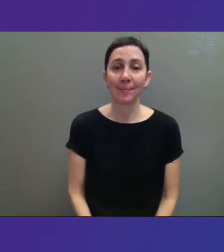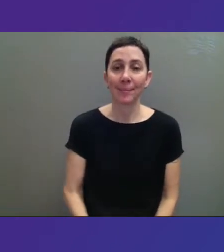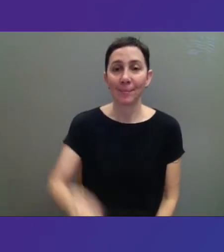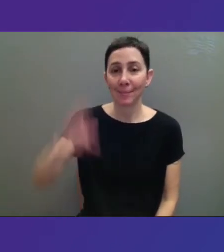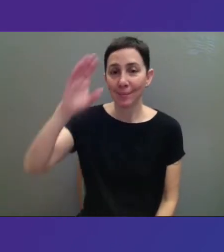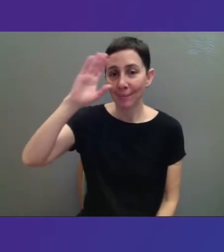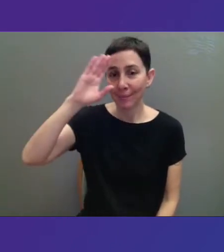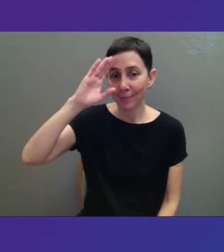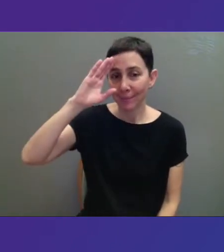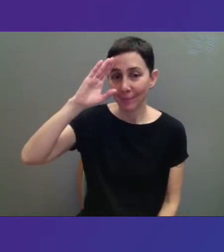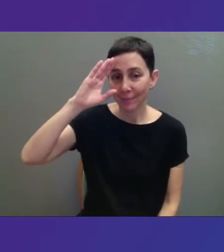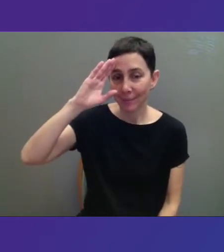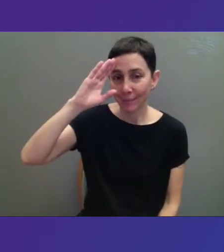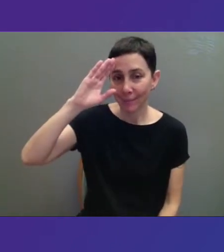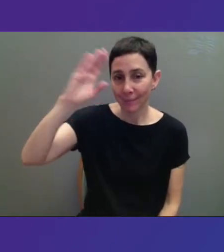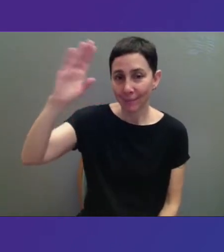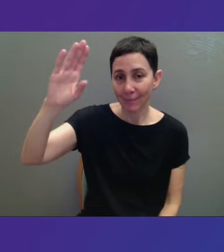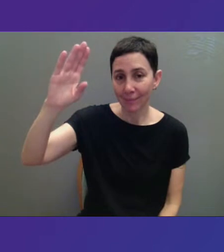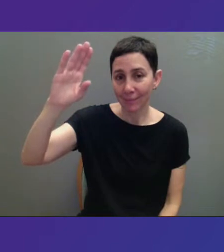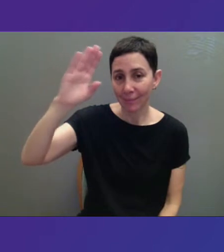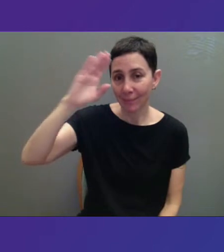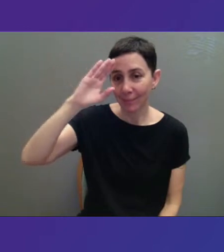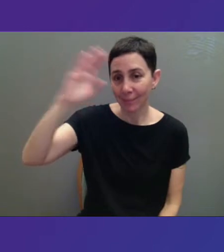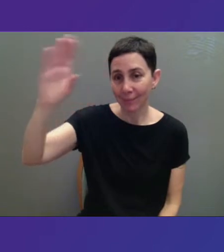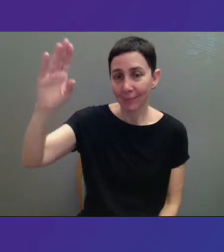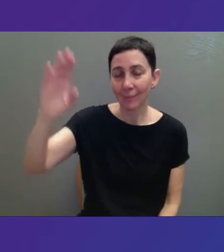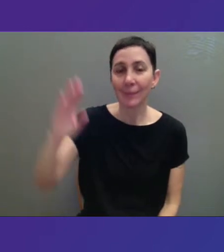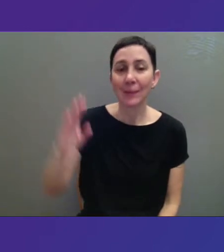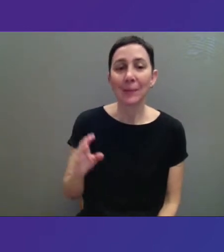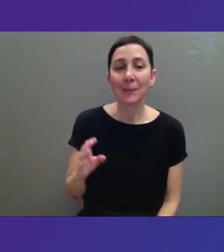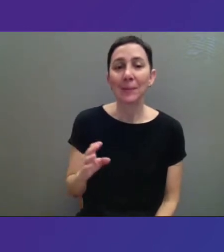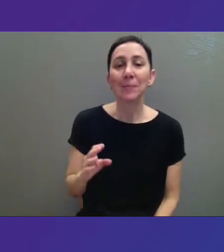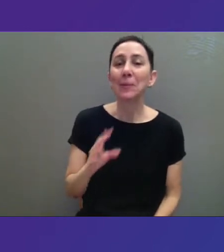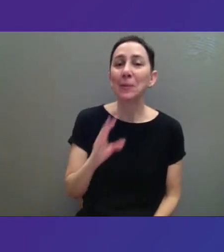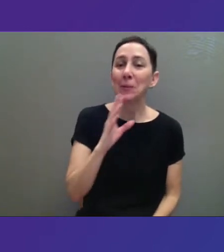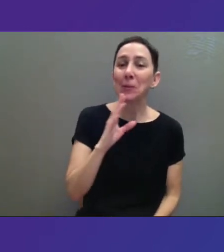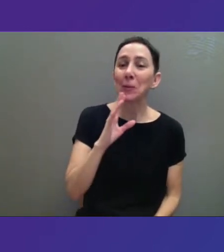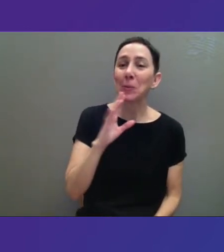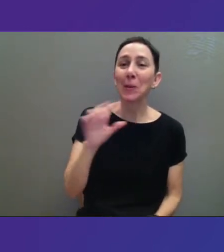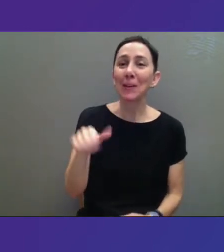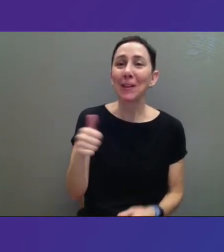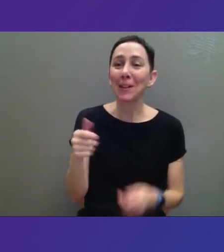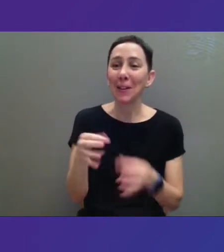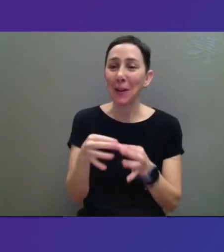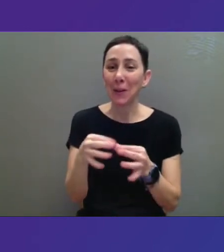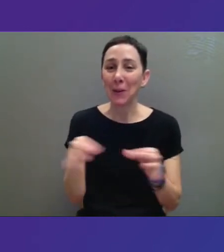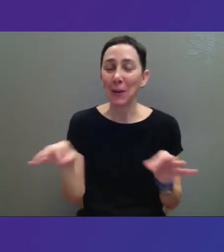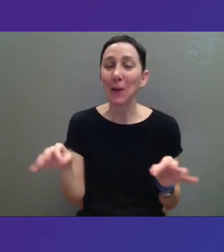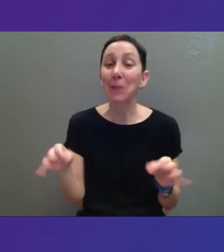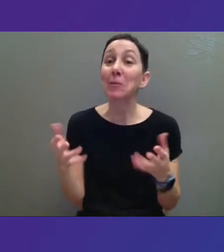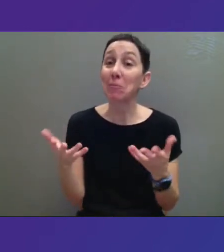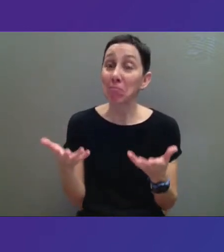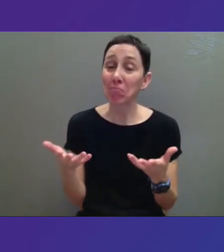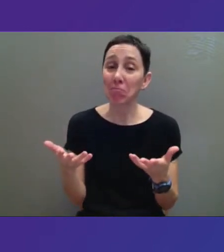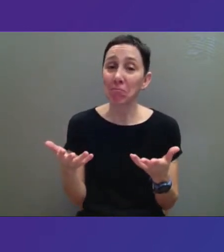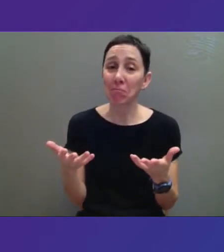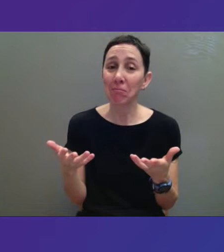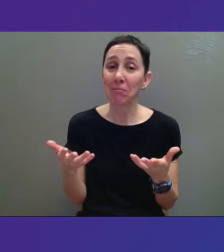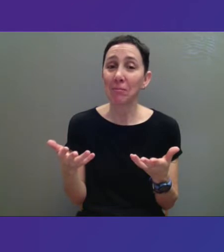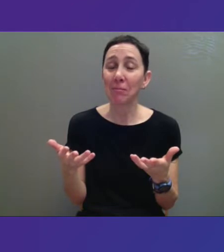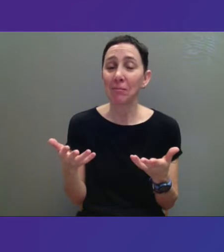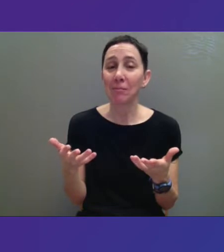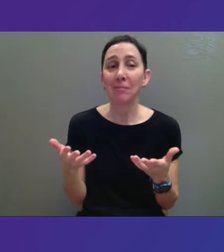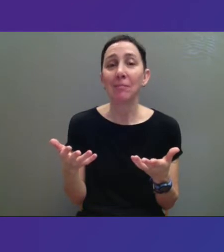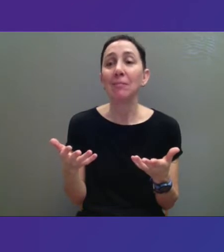Aloha mai kako o Lehuanani DeFranco ko inoa he kiaki kanaka maoli au no na pono o na oiwi e kahea ana